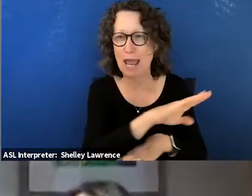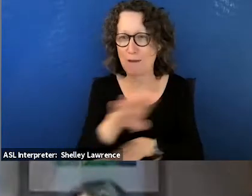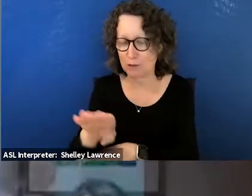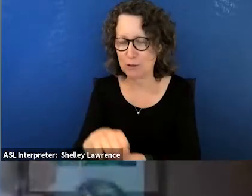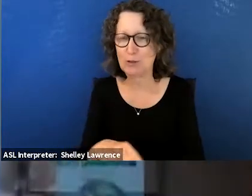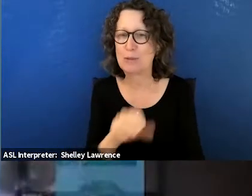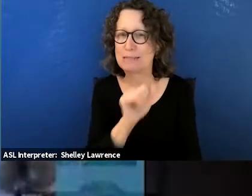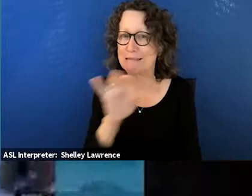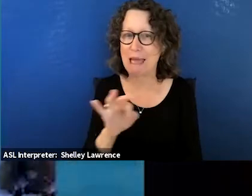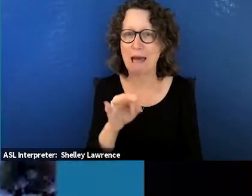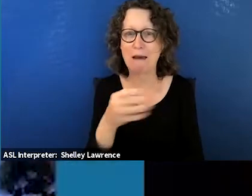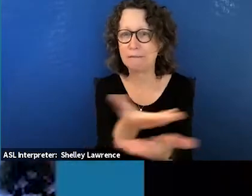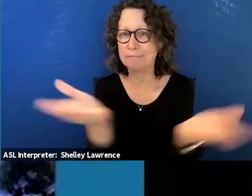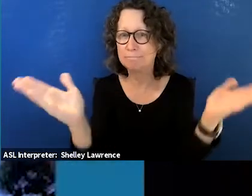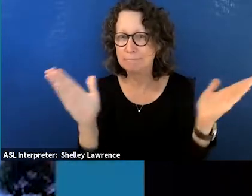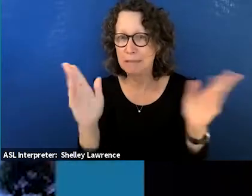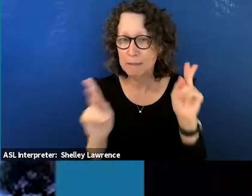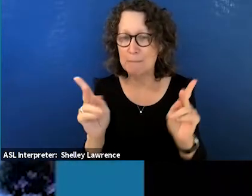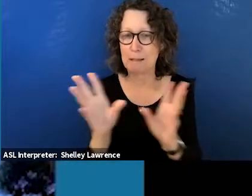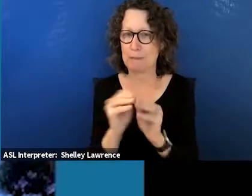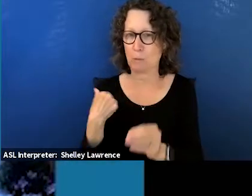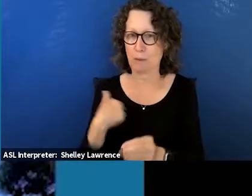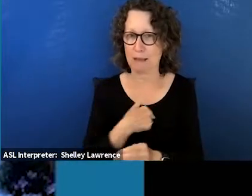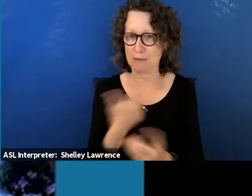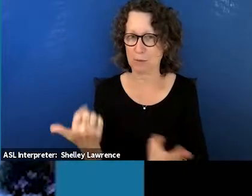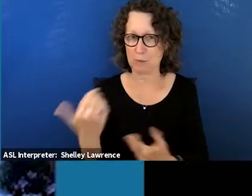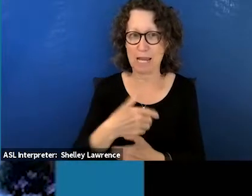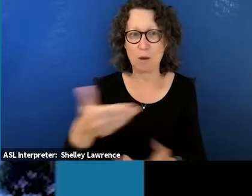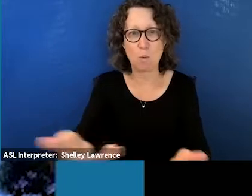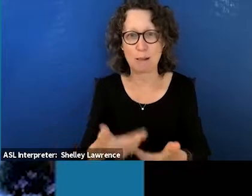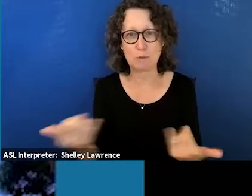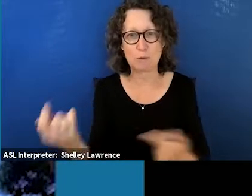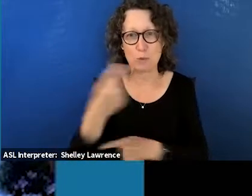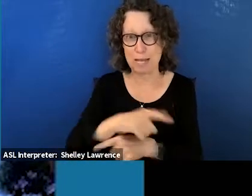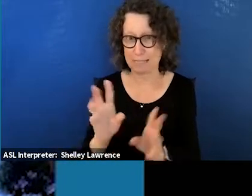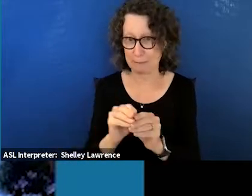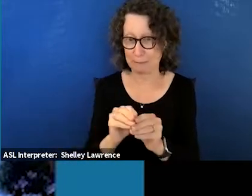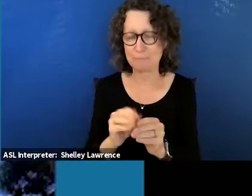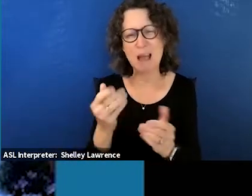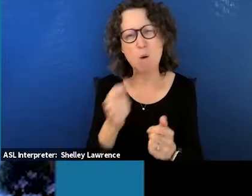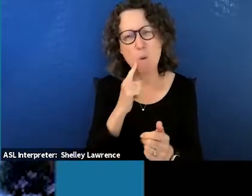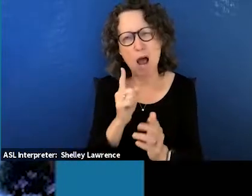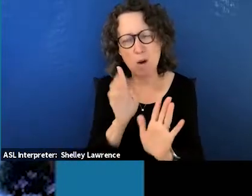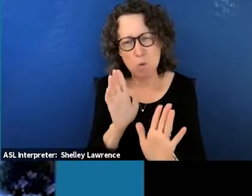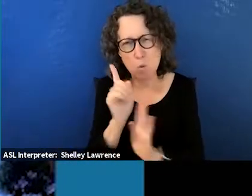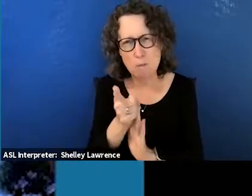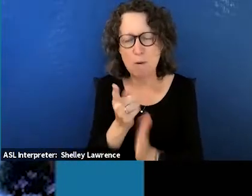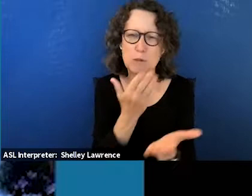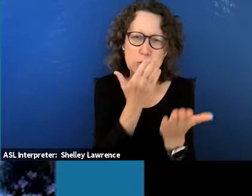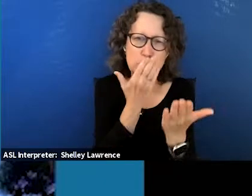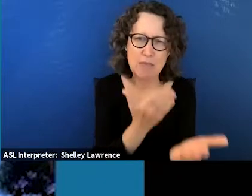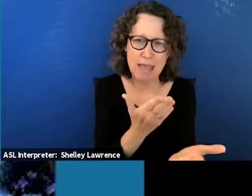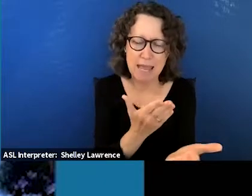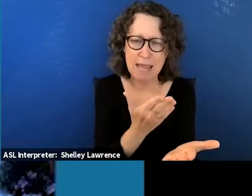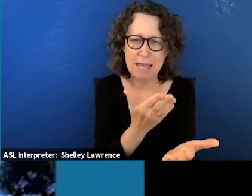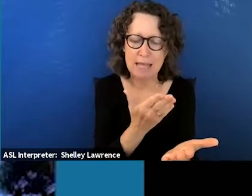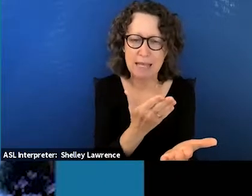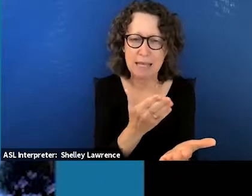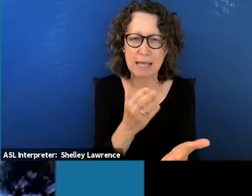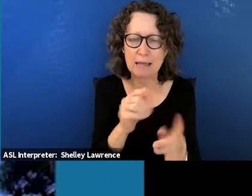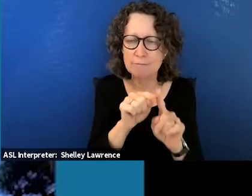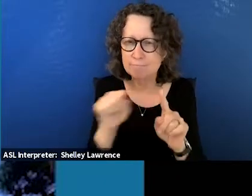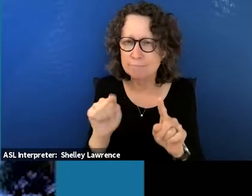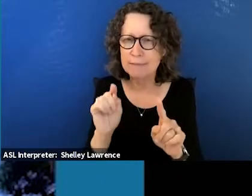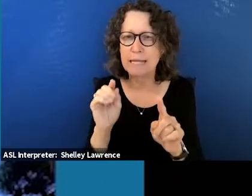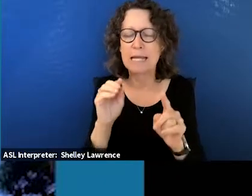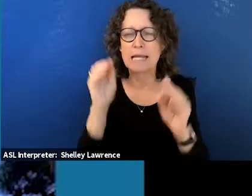members, staff, and public meeting with us today. Welcome to today's meeting. I do want to take a moment to thank Anna Pilhofer, our